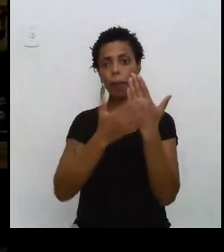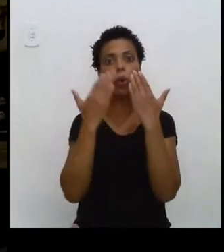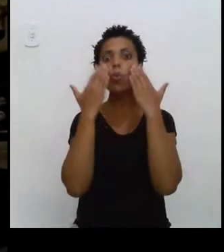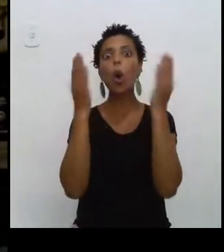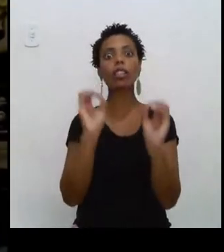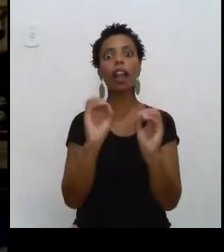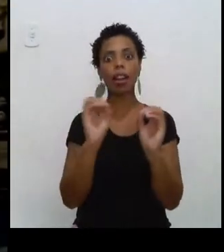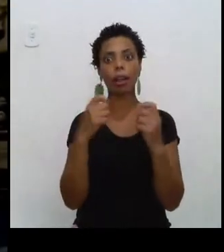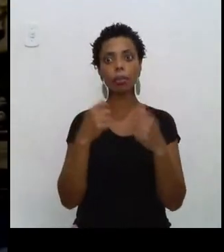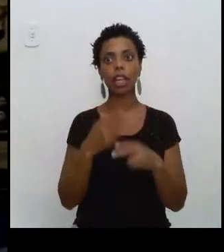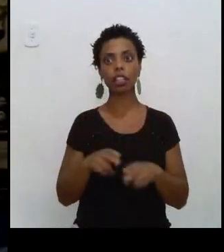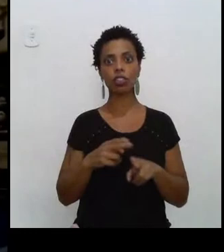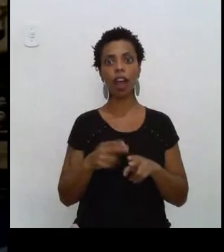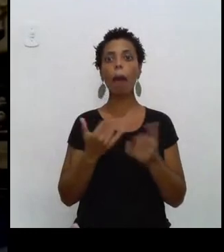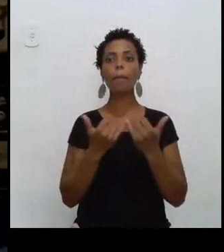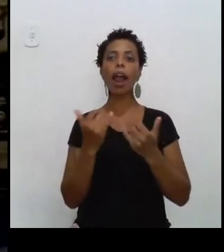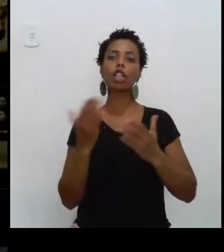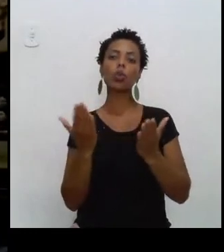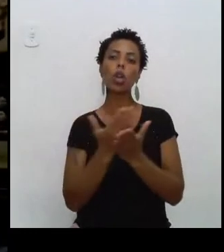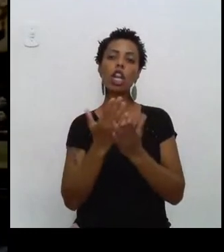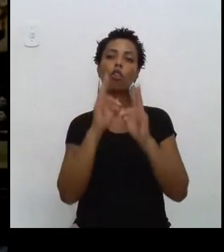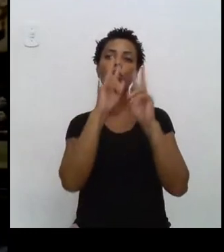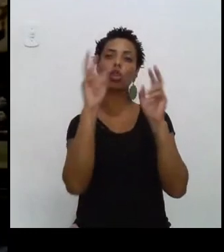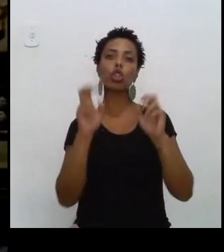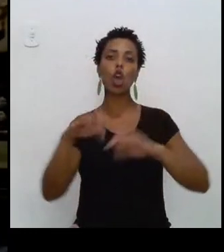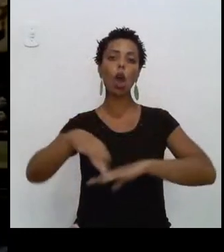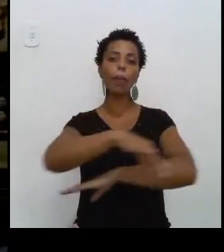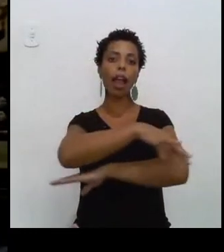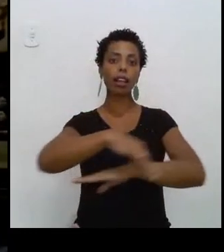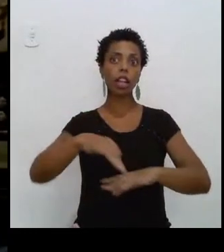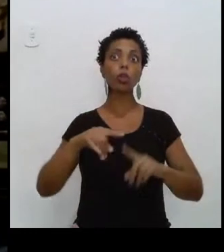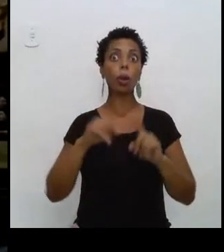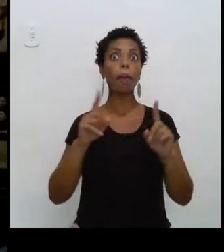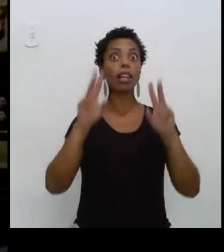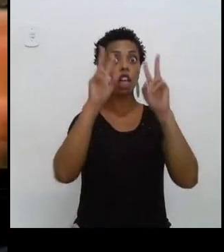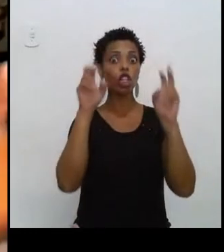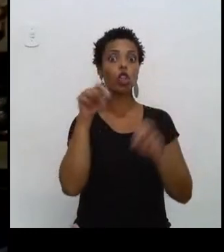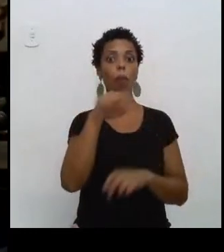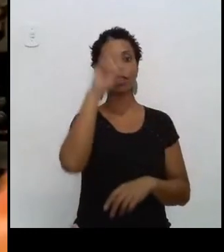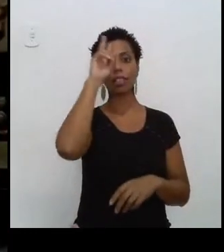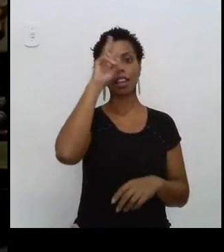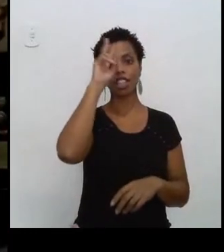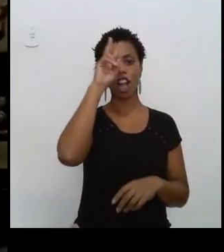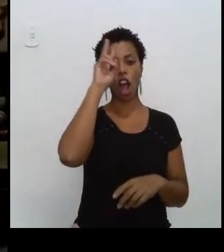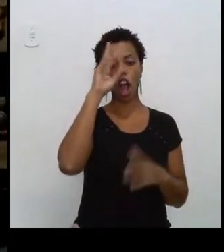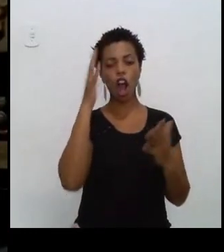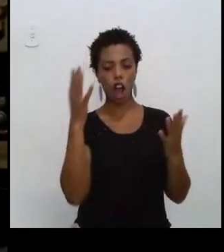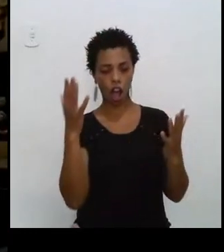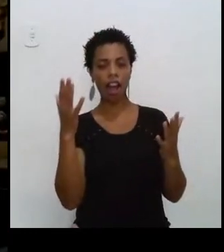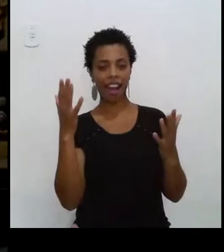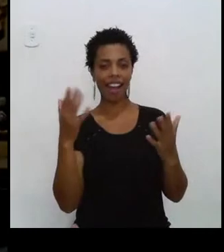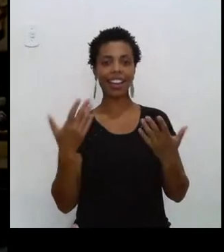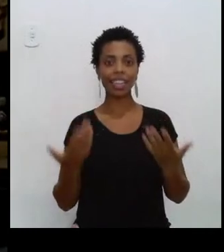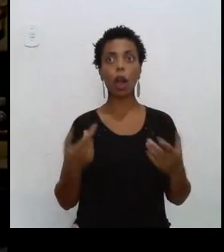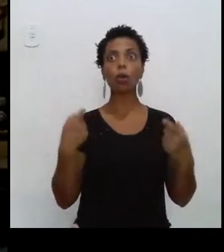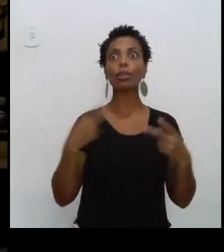pesquisa tem um forma Samsung E aí Rafa Could Change The World Cup